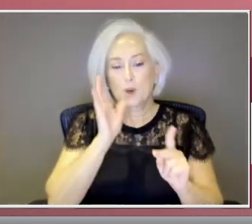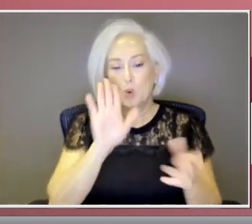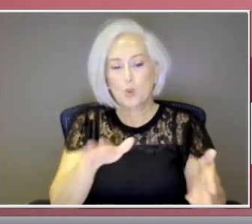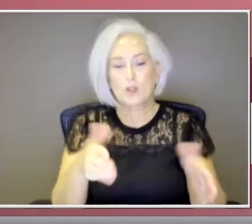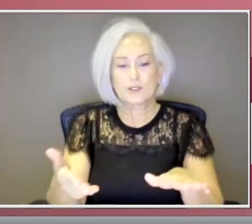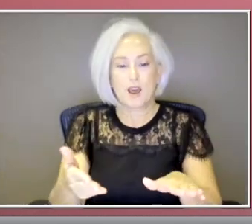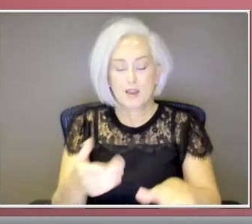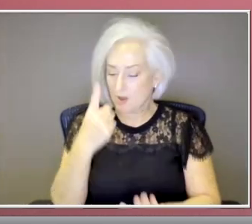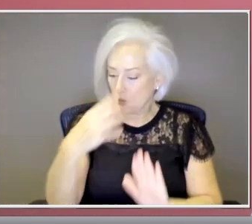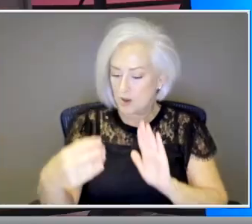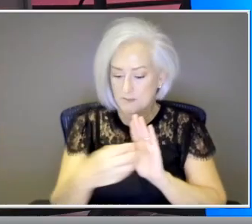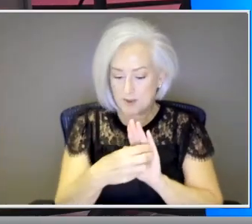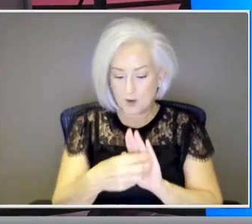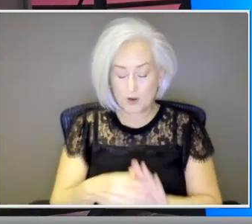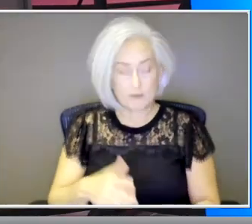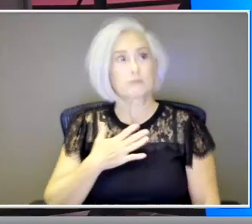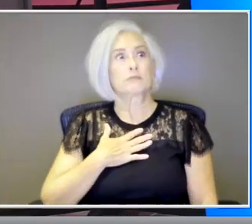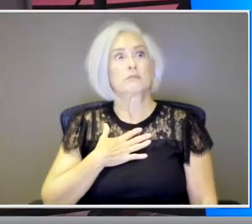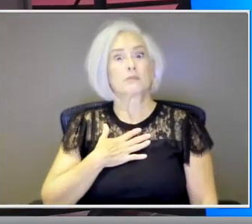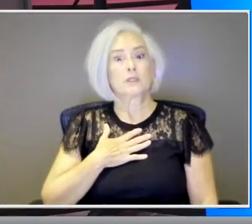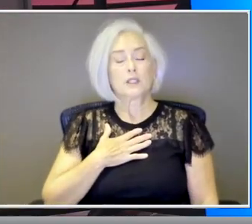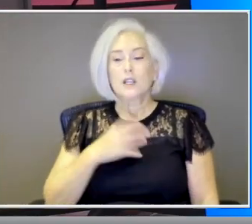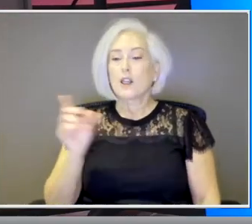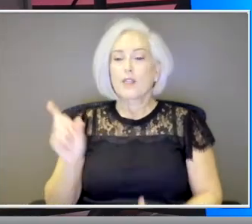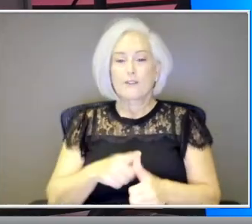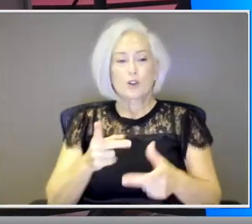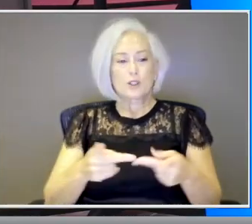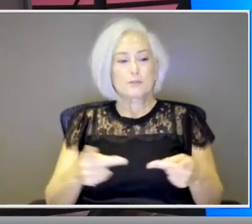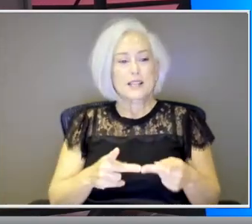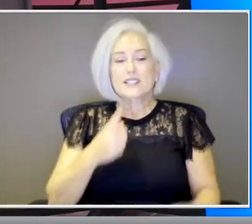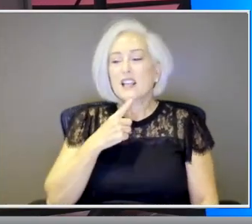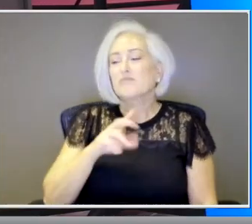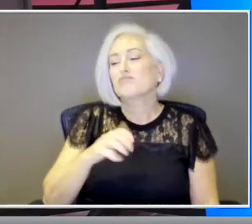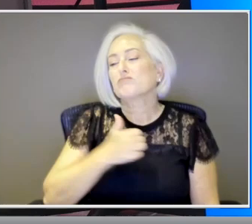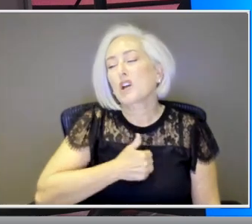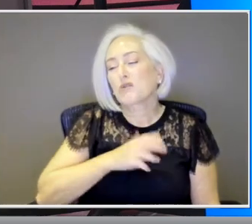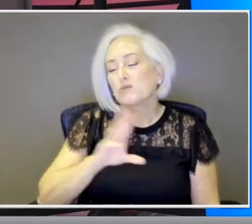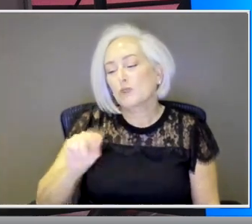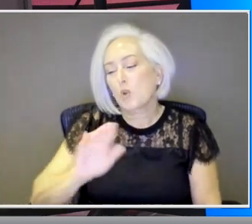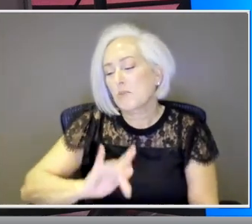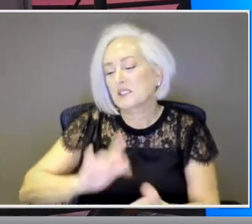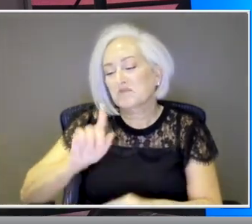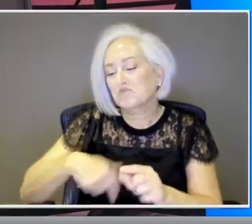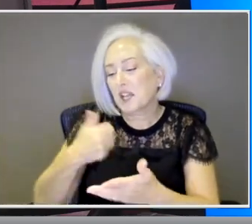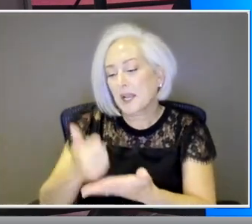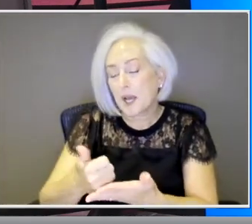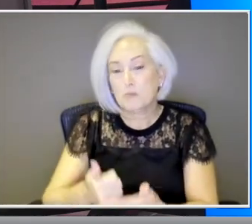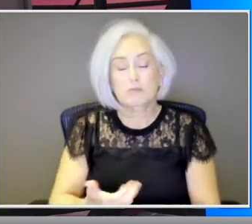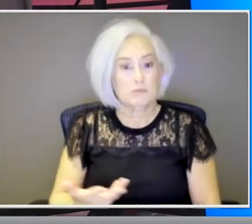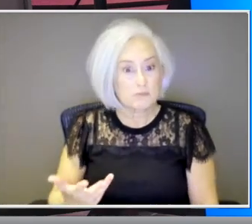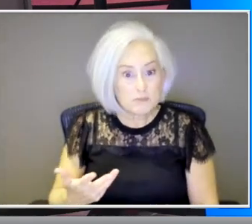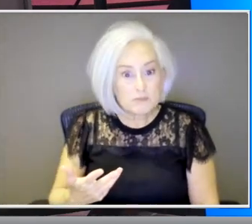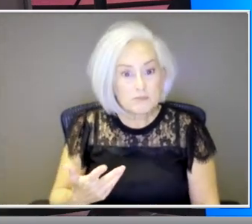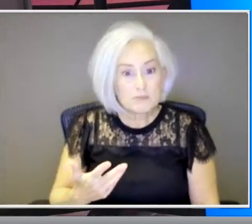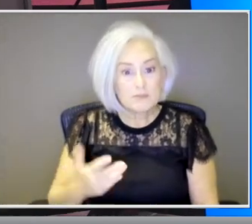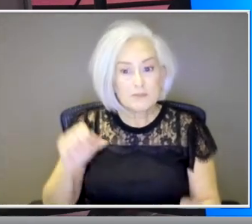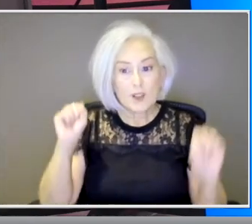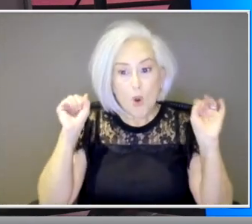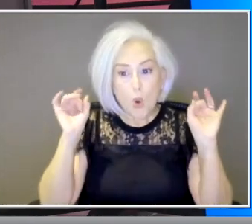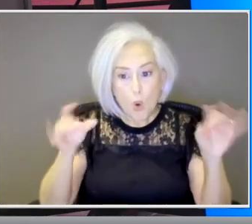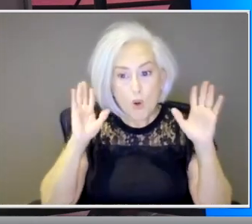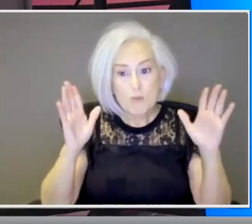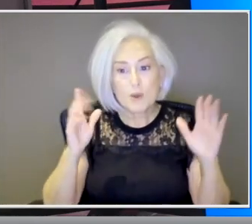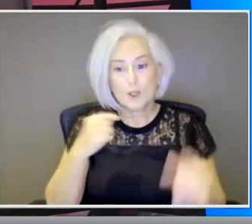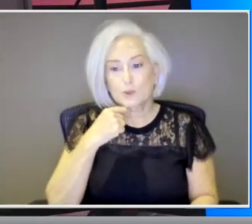when I went to the first place. There's no medications. We can't do anything. How horrible. But to deliver that news to you